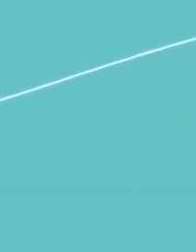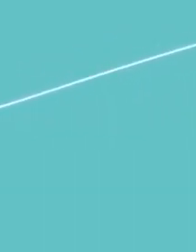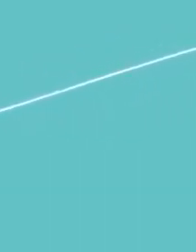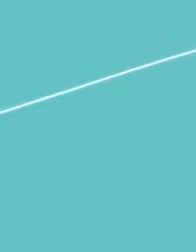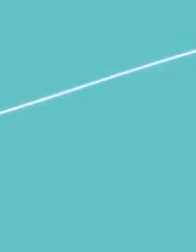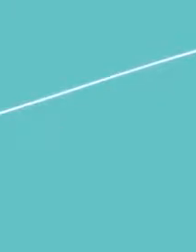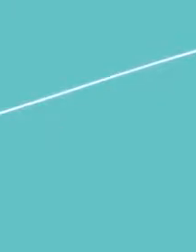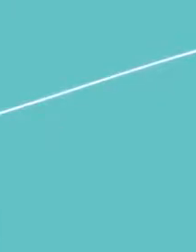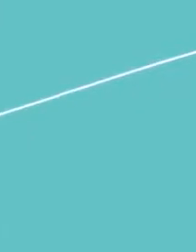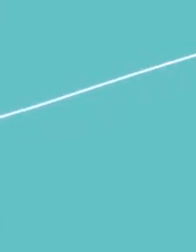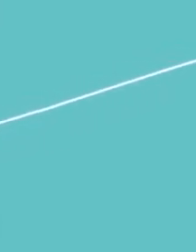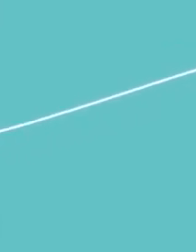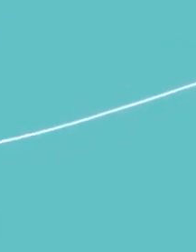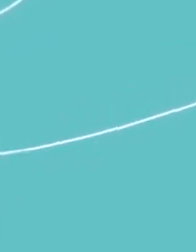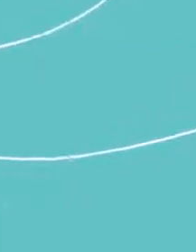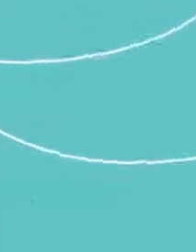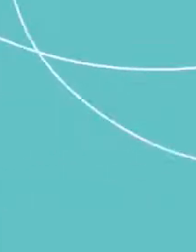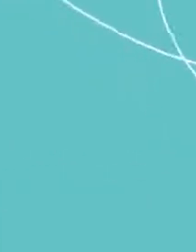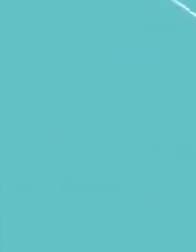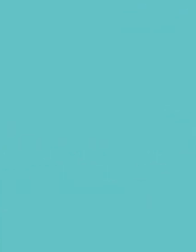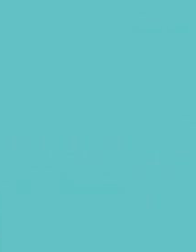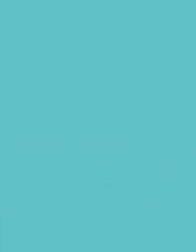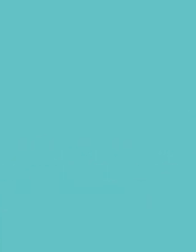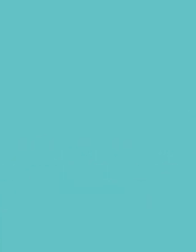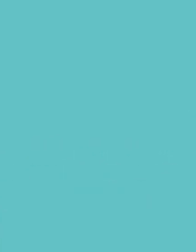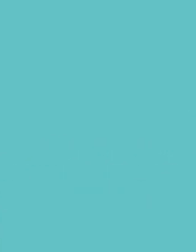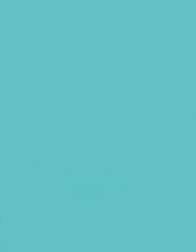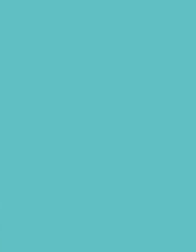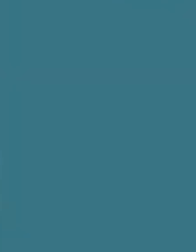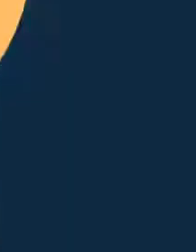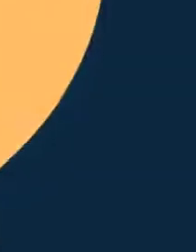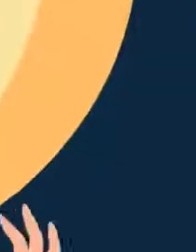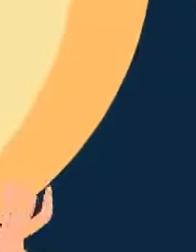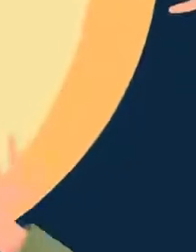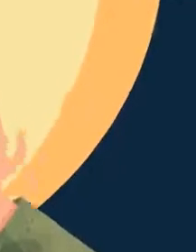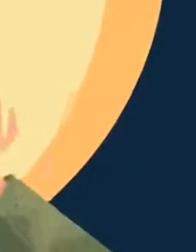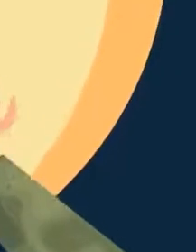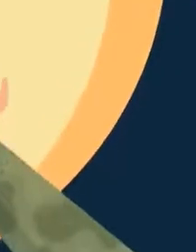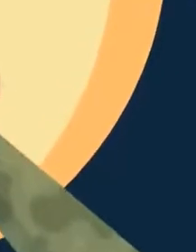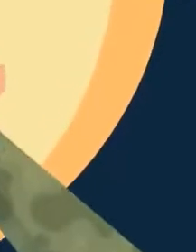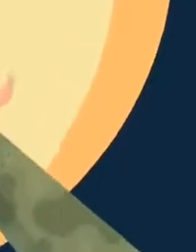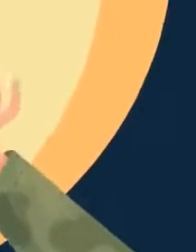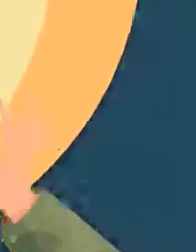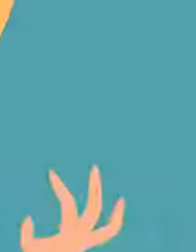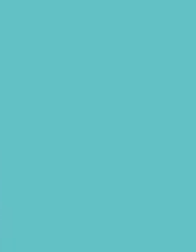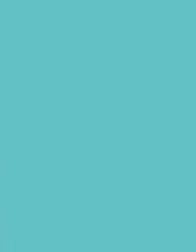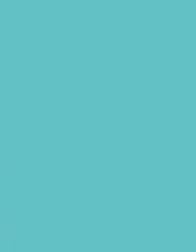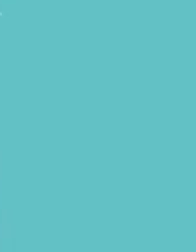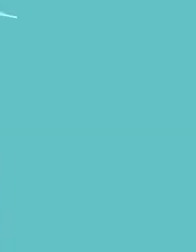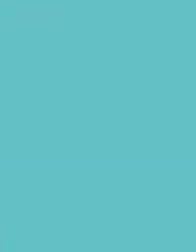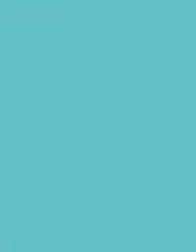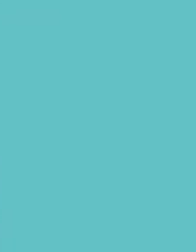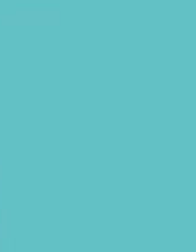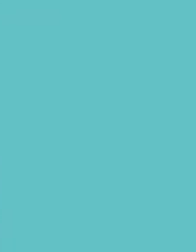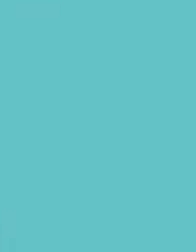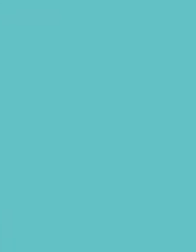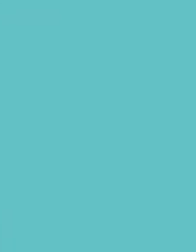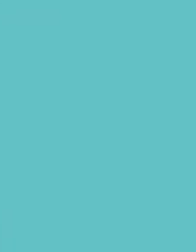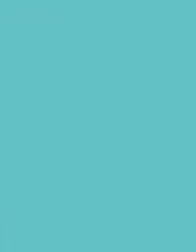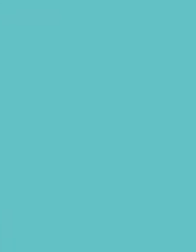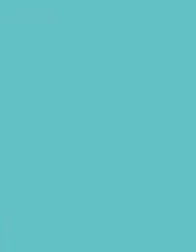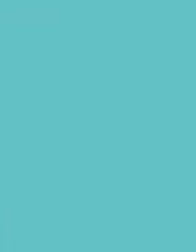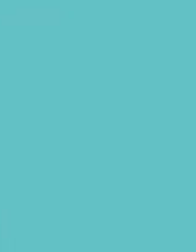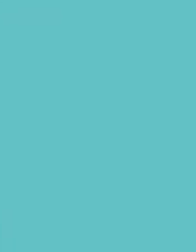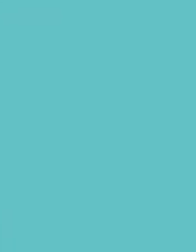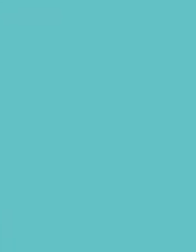and data are protected and authorized by the Statistics Act. The information is confidential and cannot be shared with any law